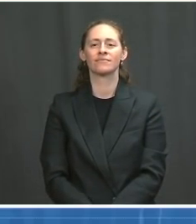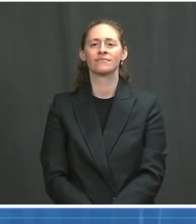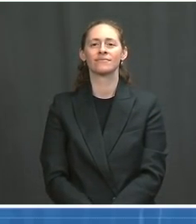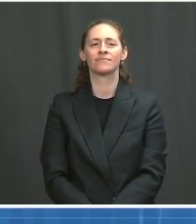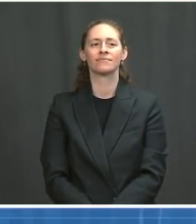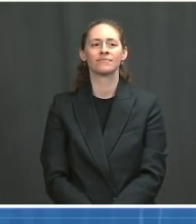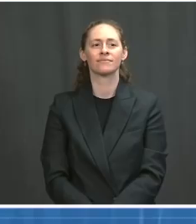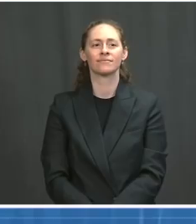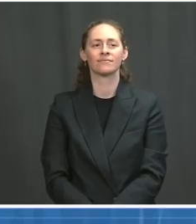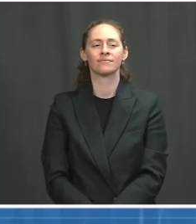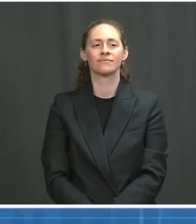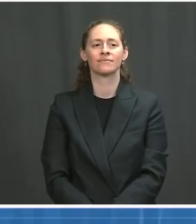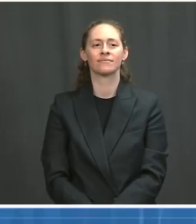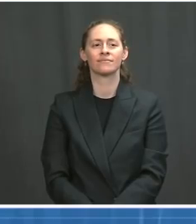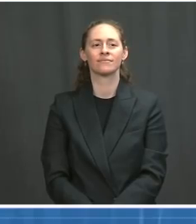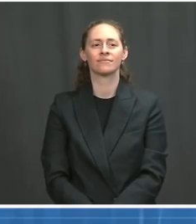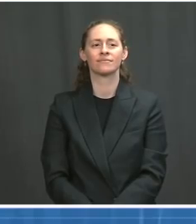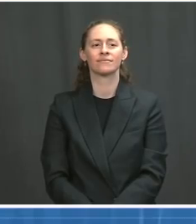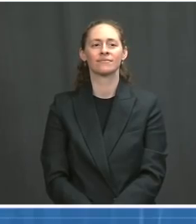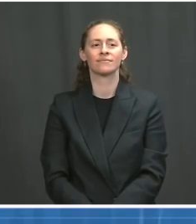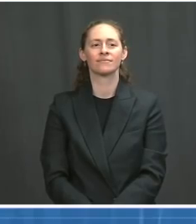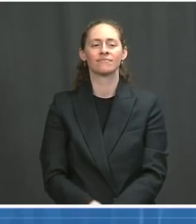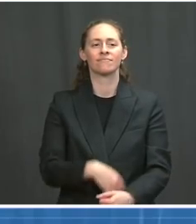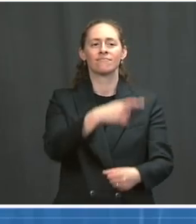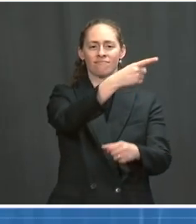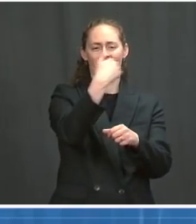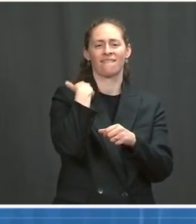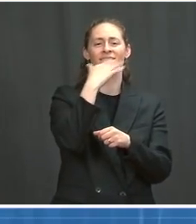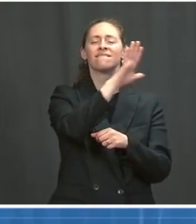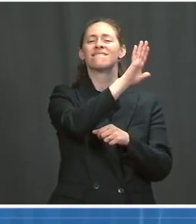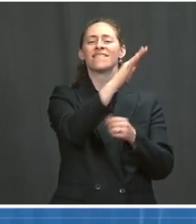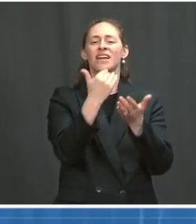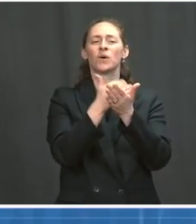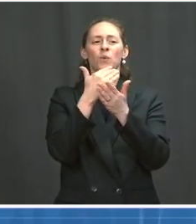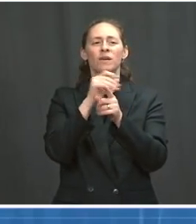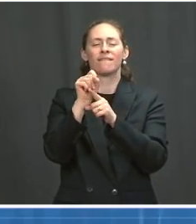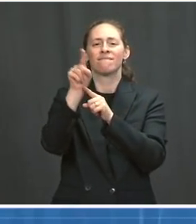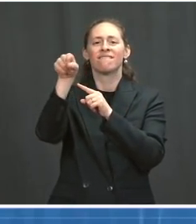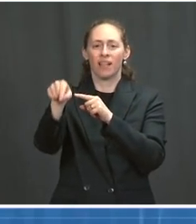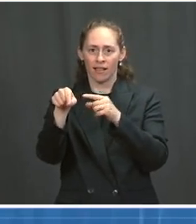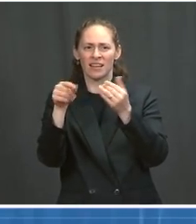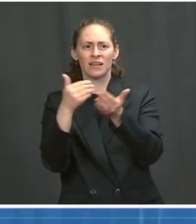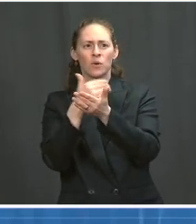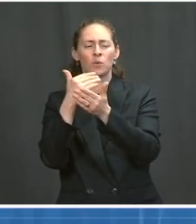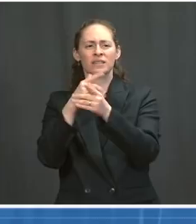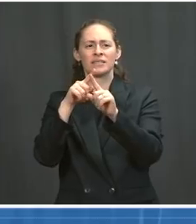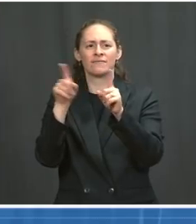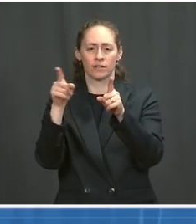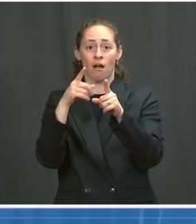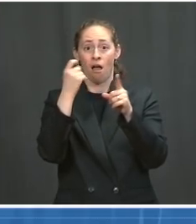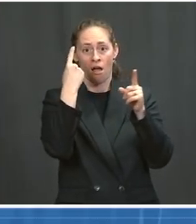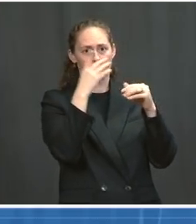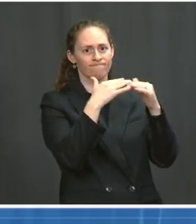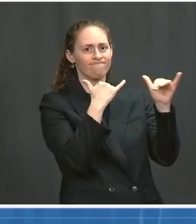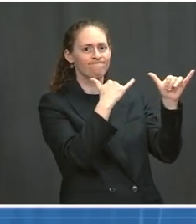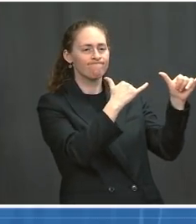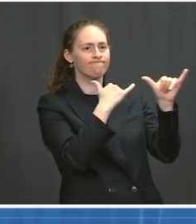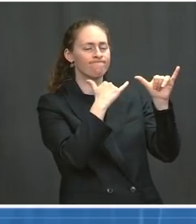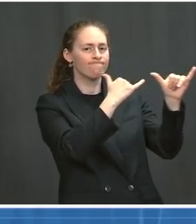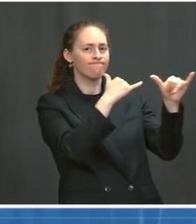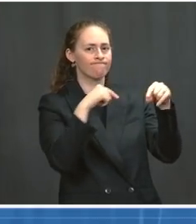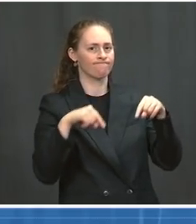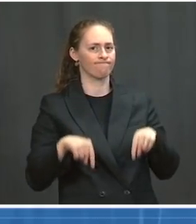is the dominant variant in our own country. Take a look at the effectiveness on the right-hand part